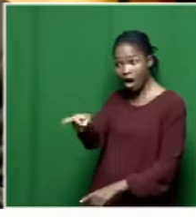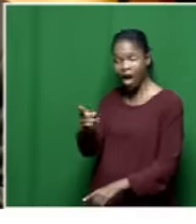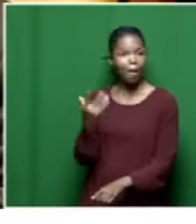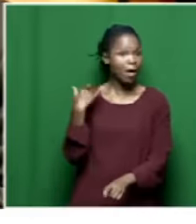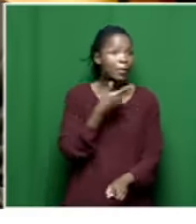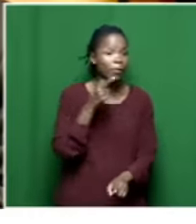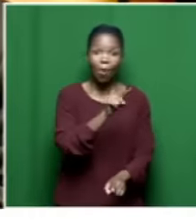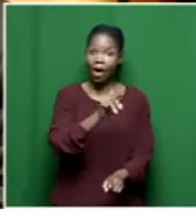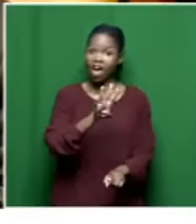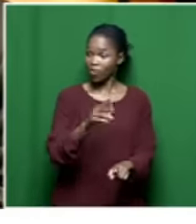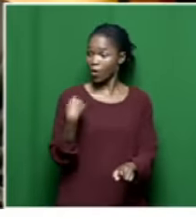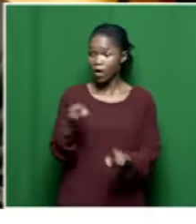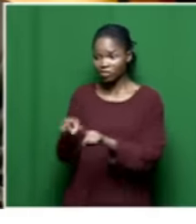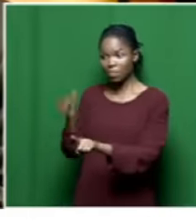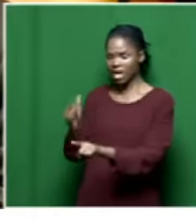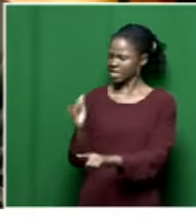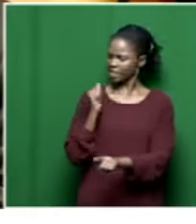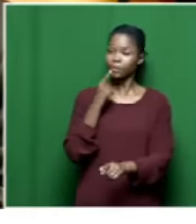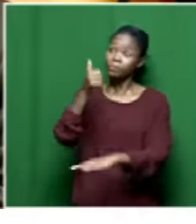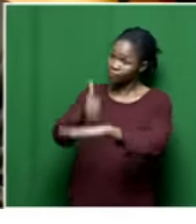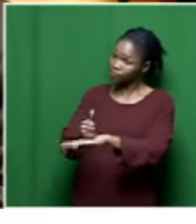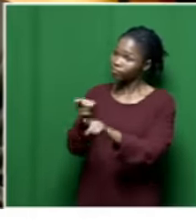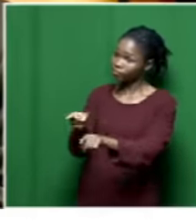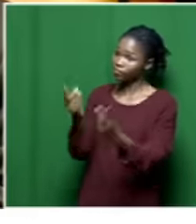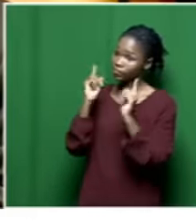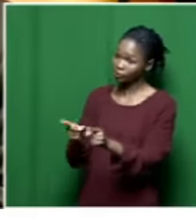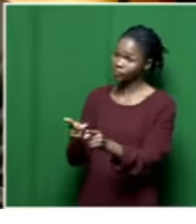1994. My ruling stands yesterday. Take your seat.